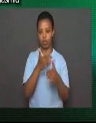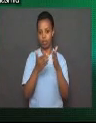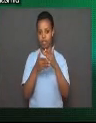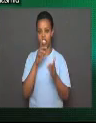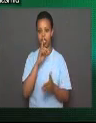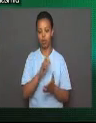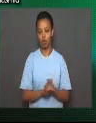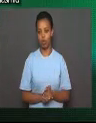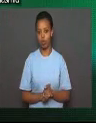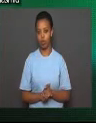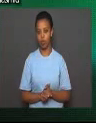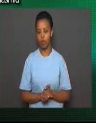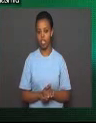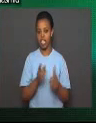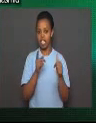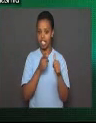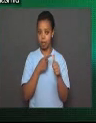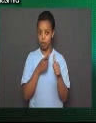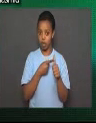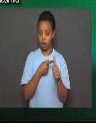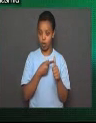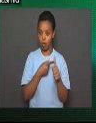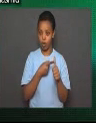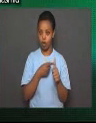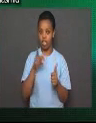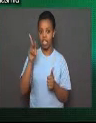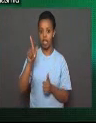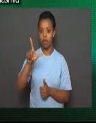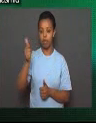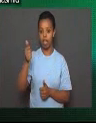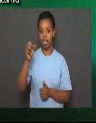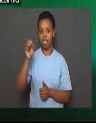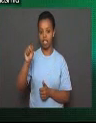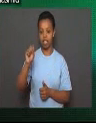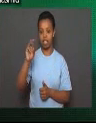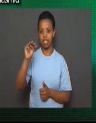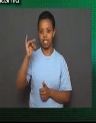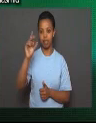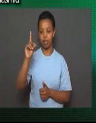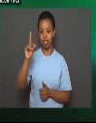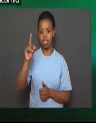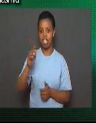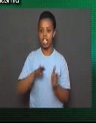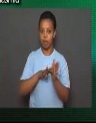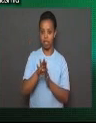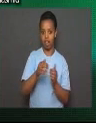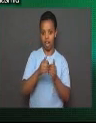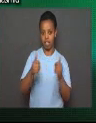steps. First, the plasmids are isolated from the